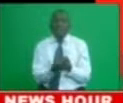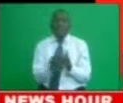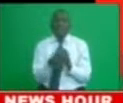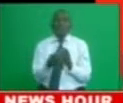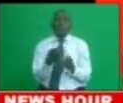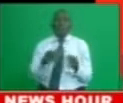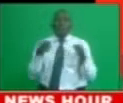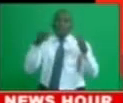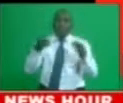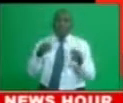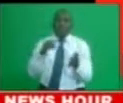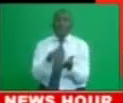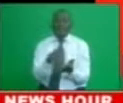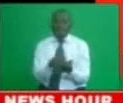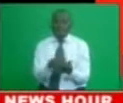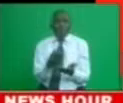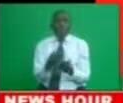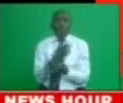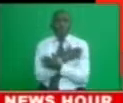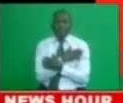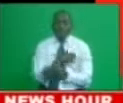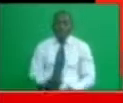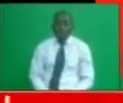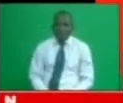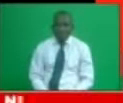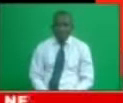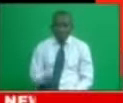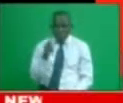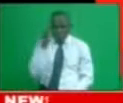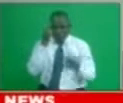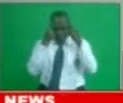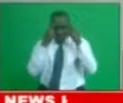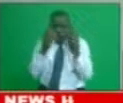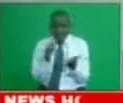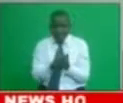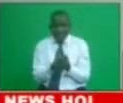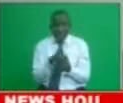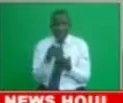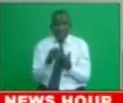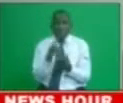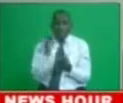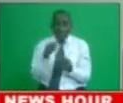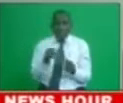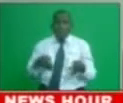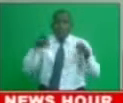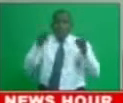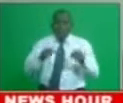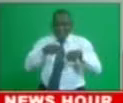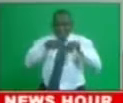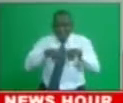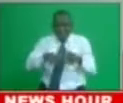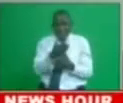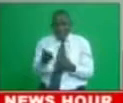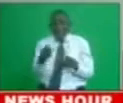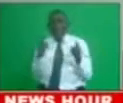we have the Congress on Sunday. Right. Are you considering a possibility of a postponement, depending on how things